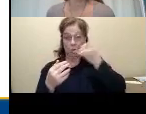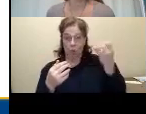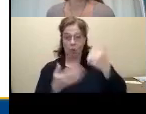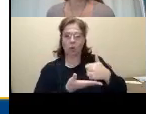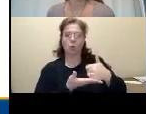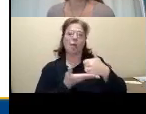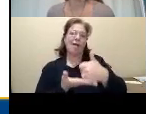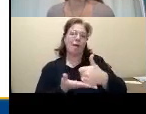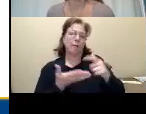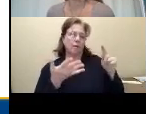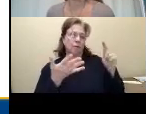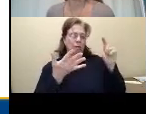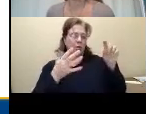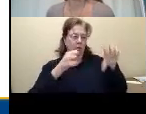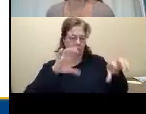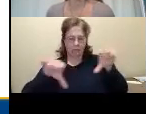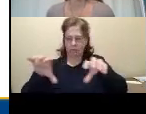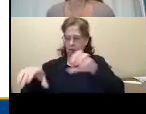site of service.